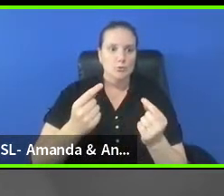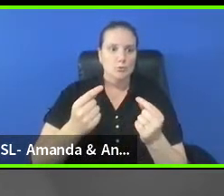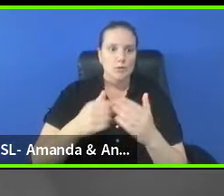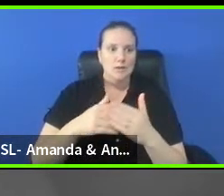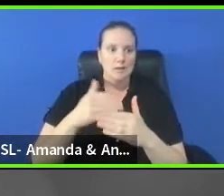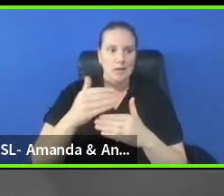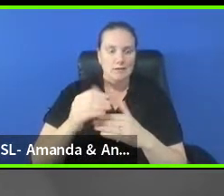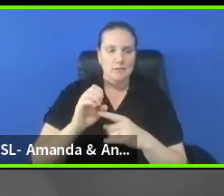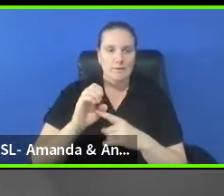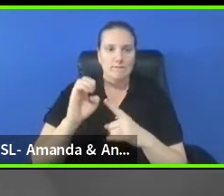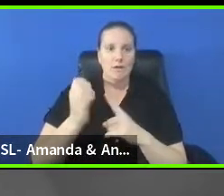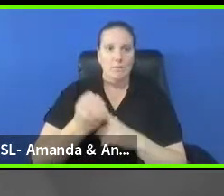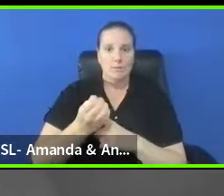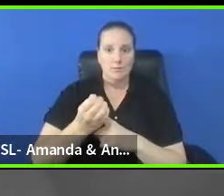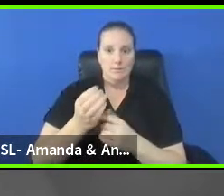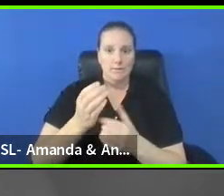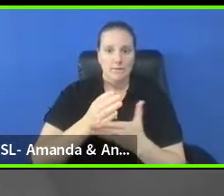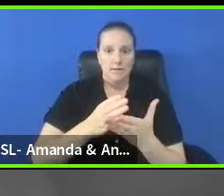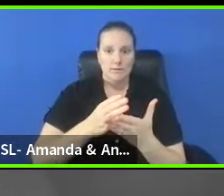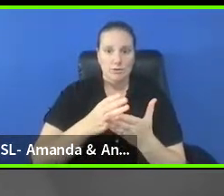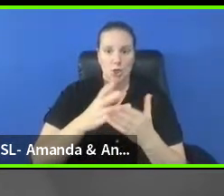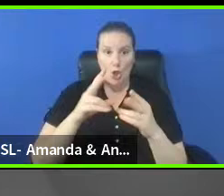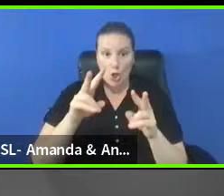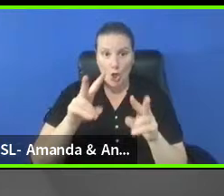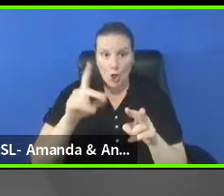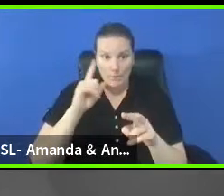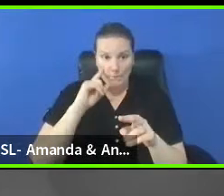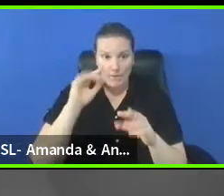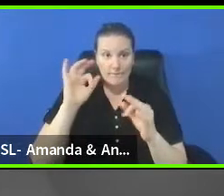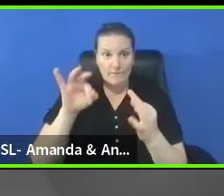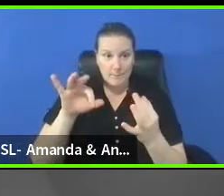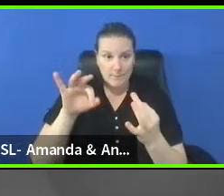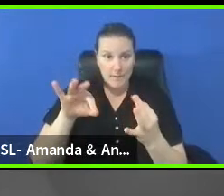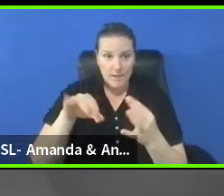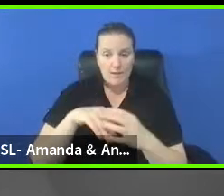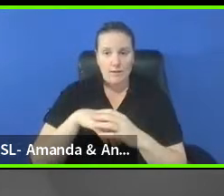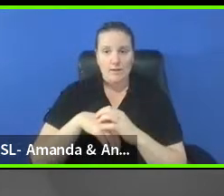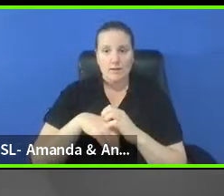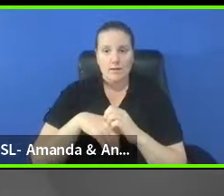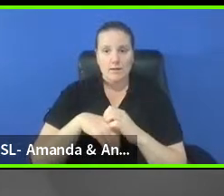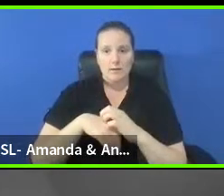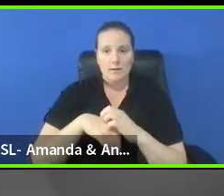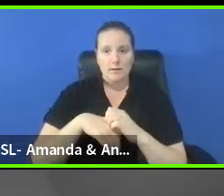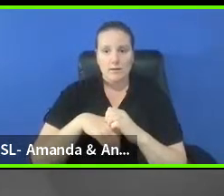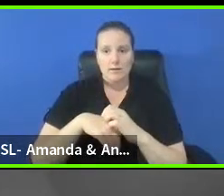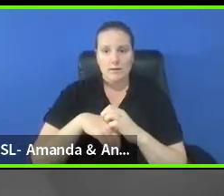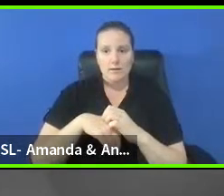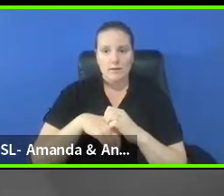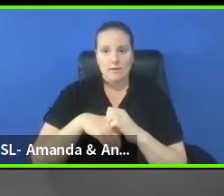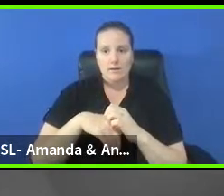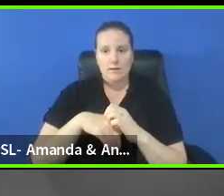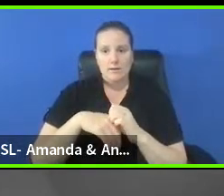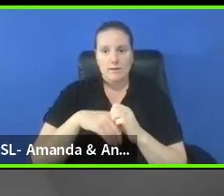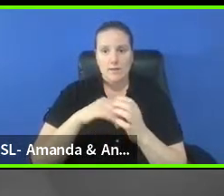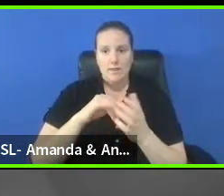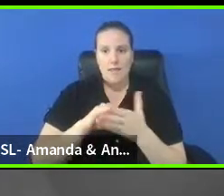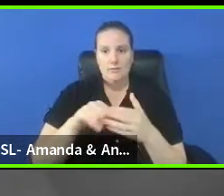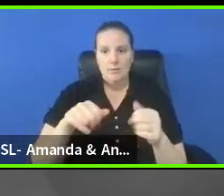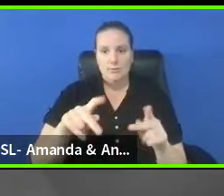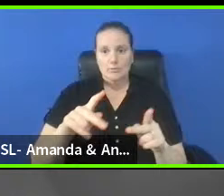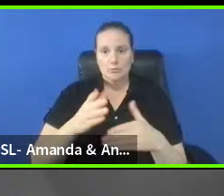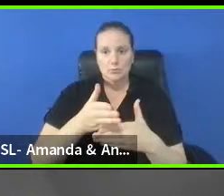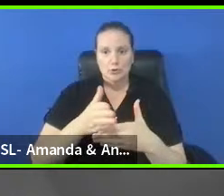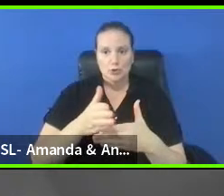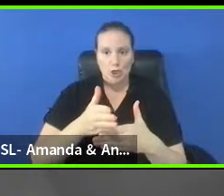environmental phase. So looking for feedback. So this is the opportunity for you to share if there's anything